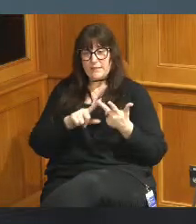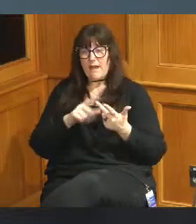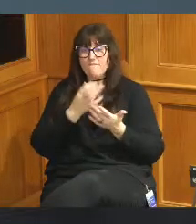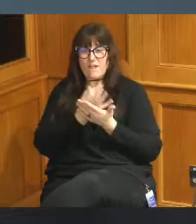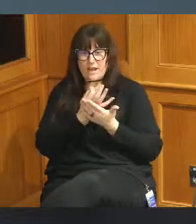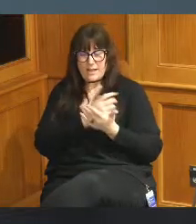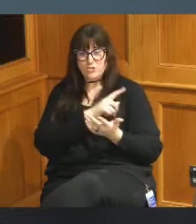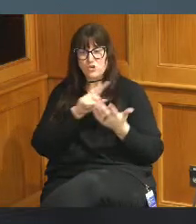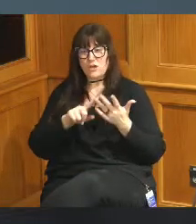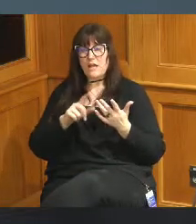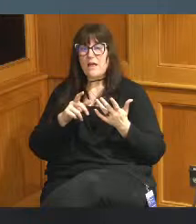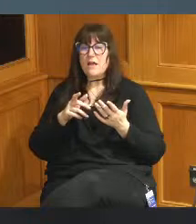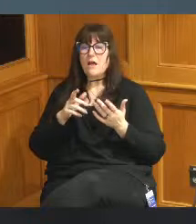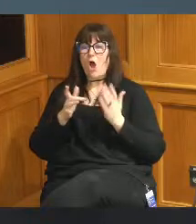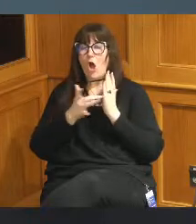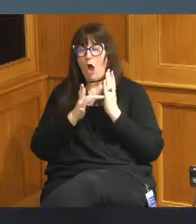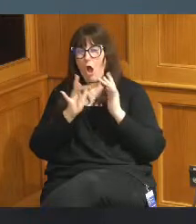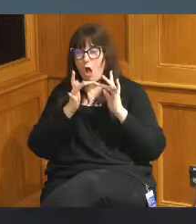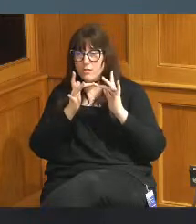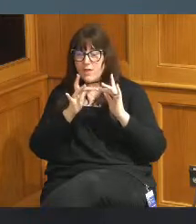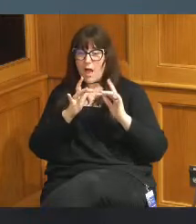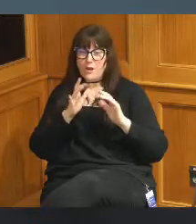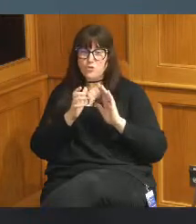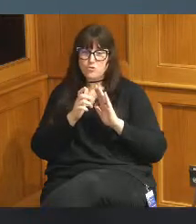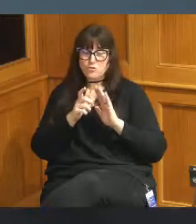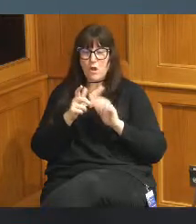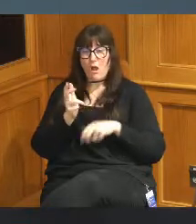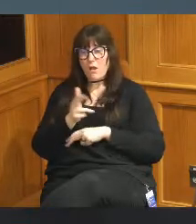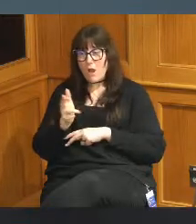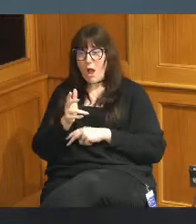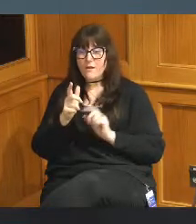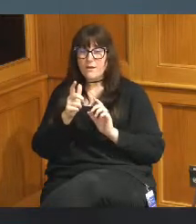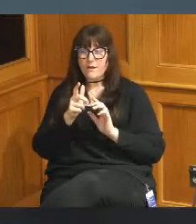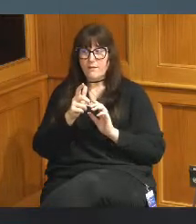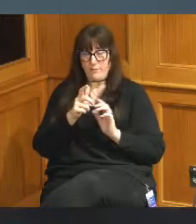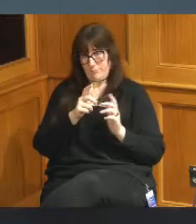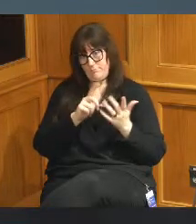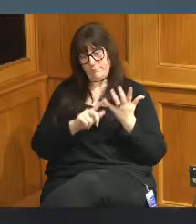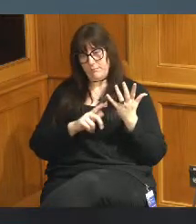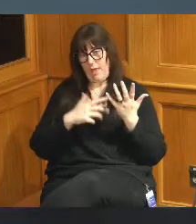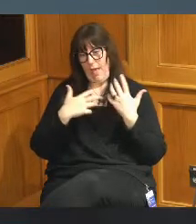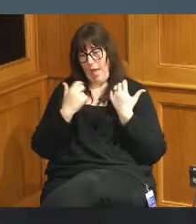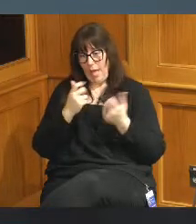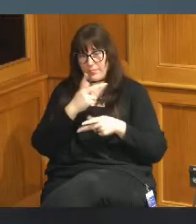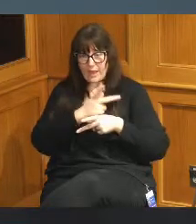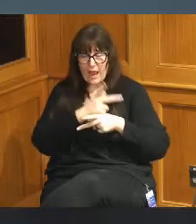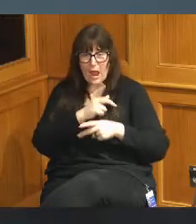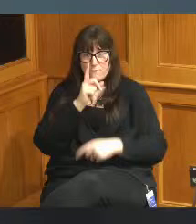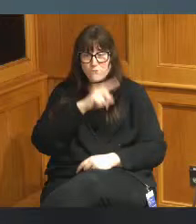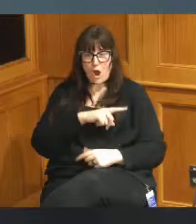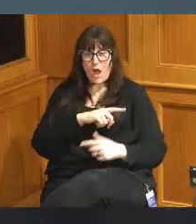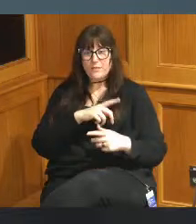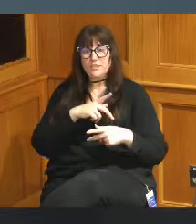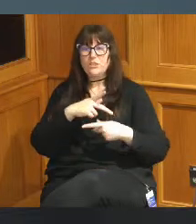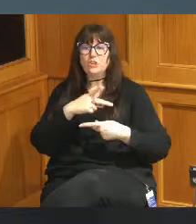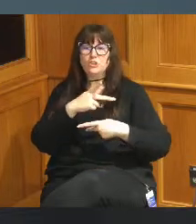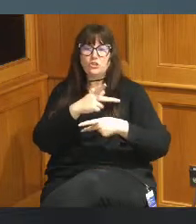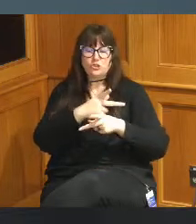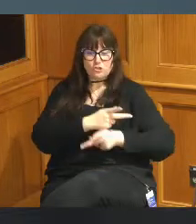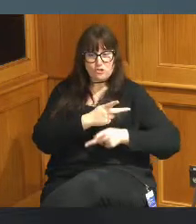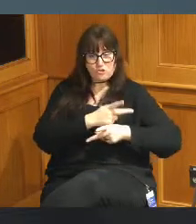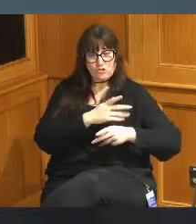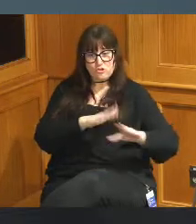cybercrime, firearms and gun violence, health care fraud, child exploitation, national